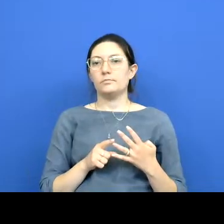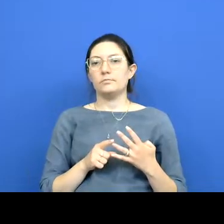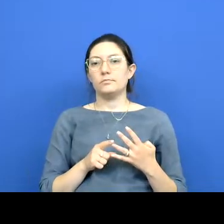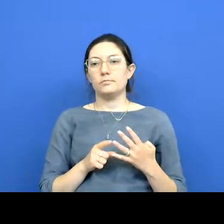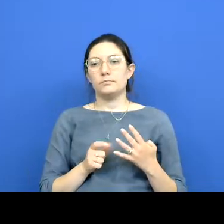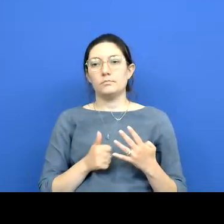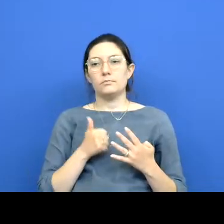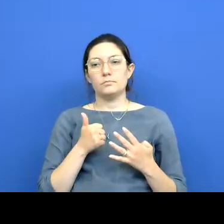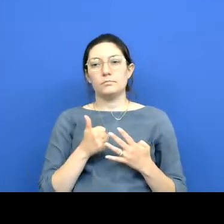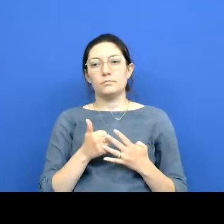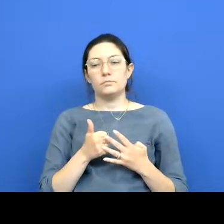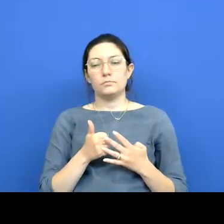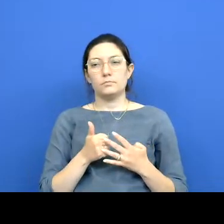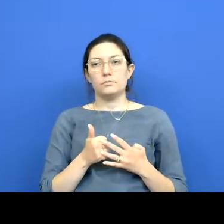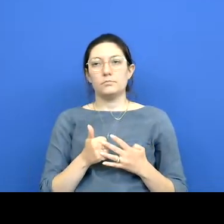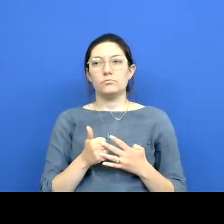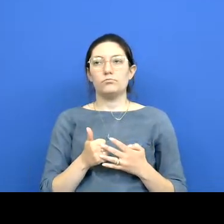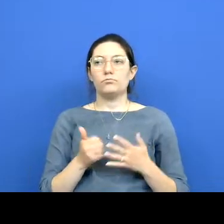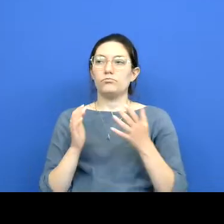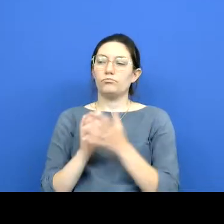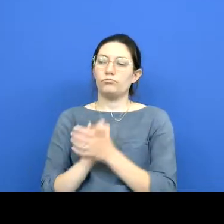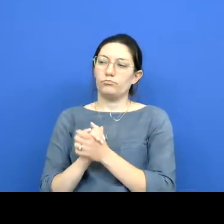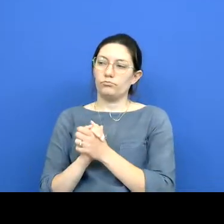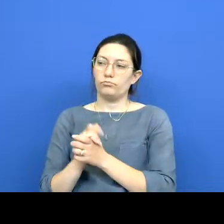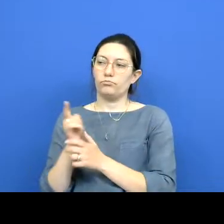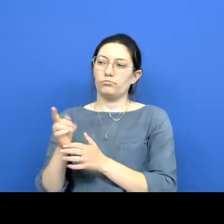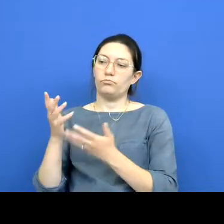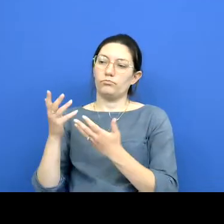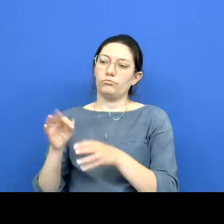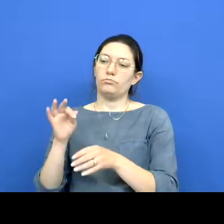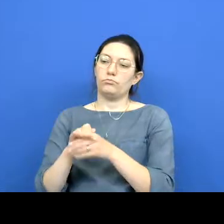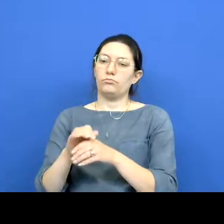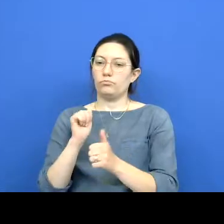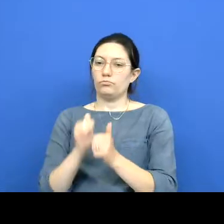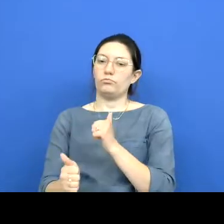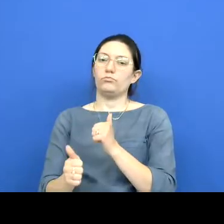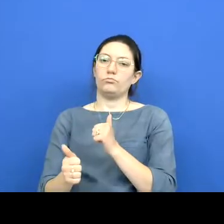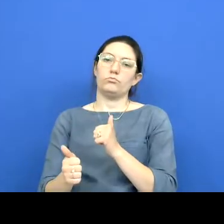Supervisor Schultz. Aye. Congratulations. We look forward.